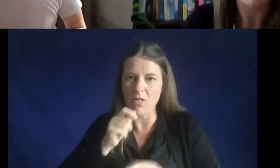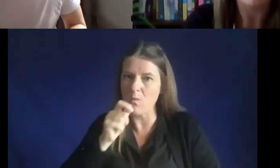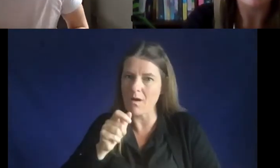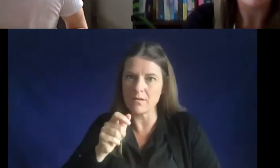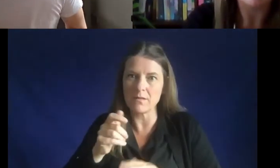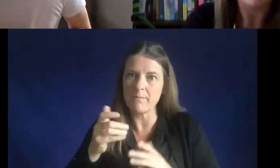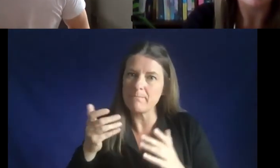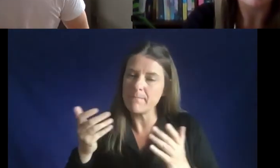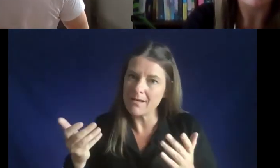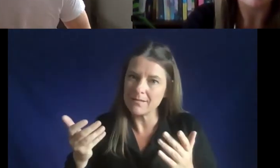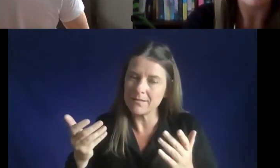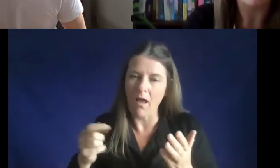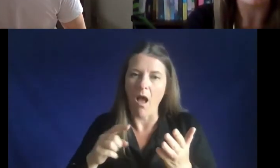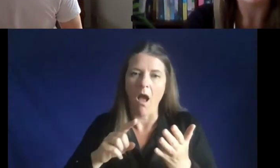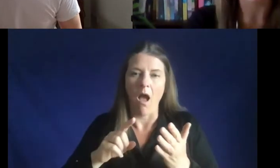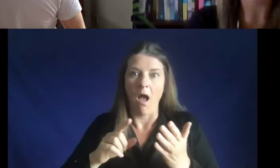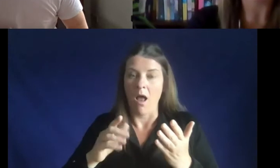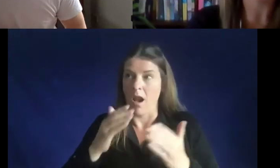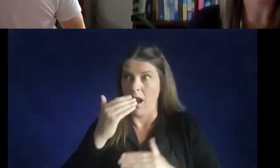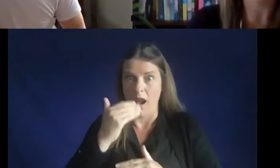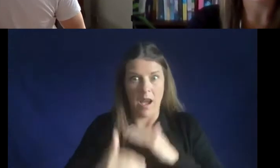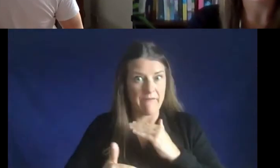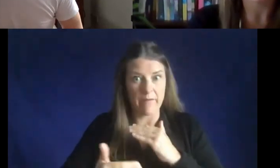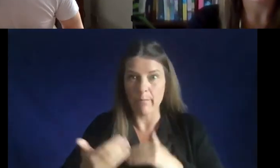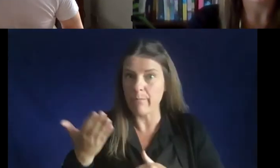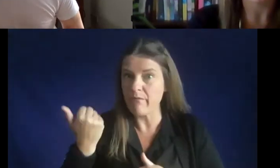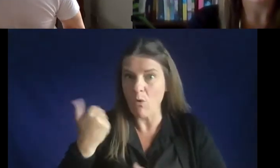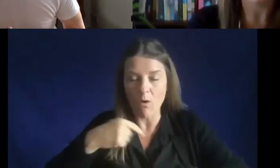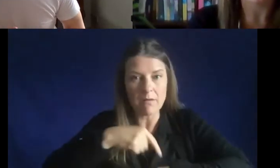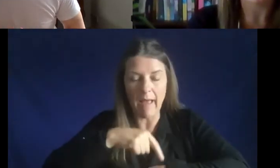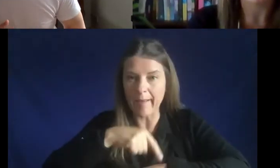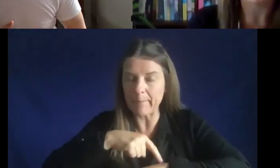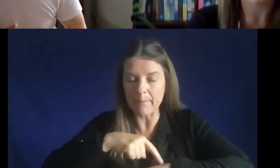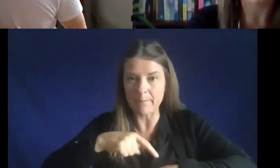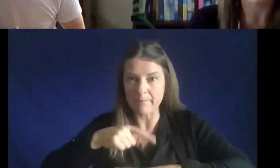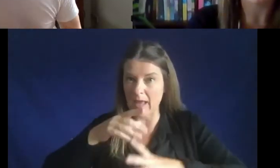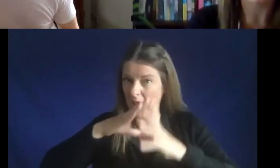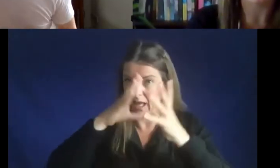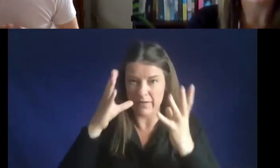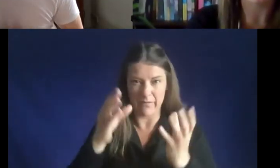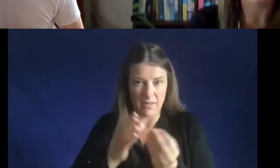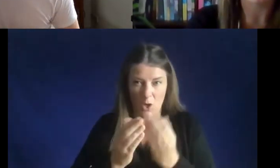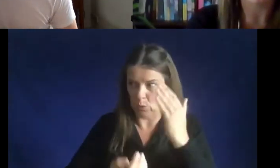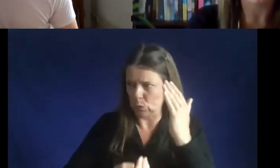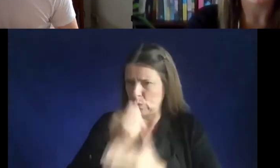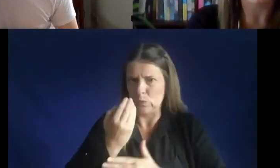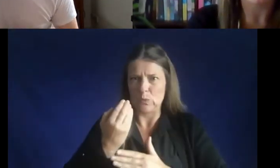an unprecedented time. And I think for me the problem